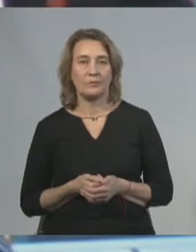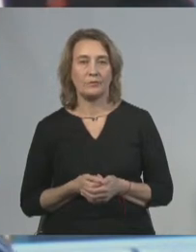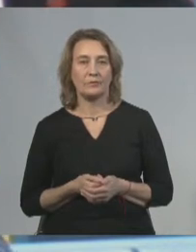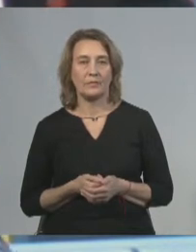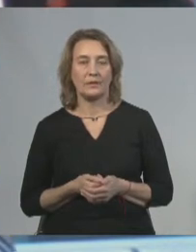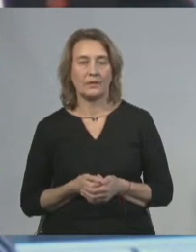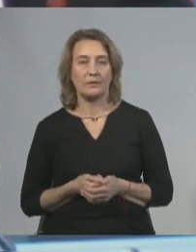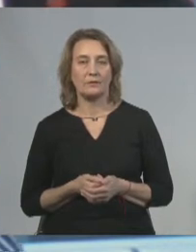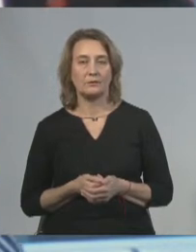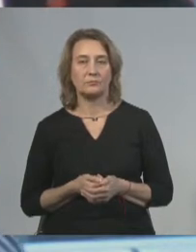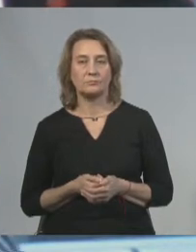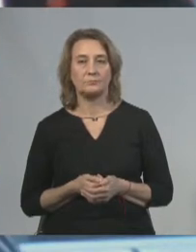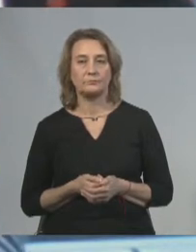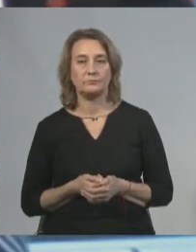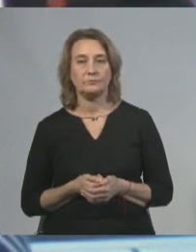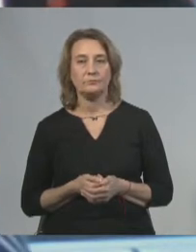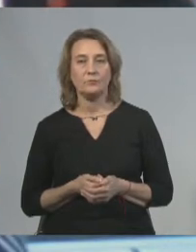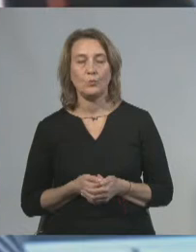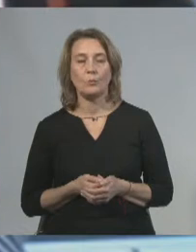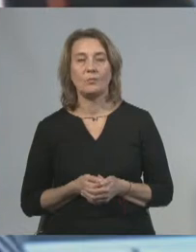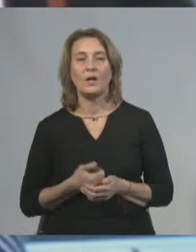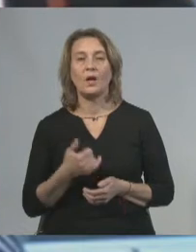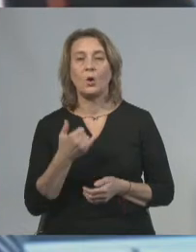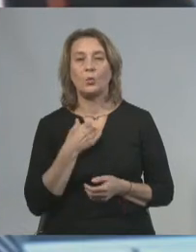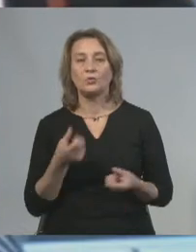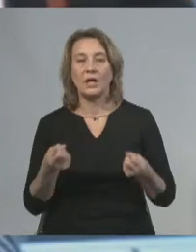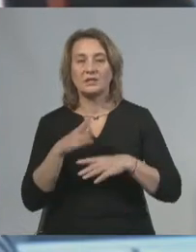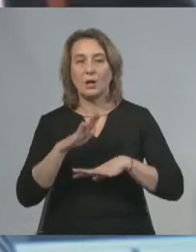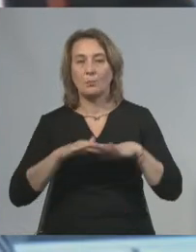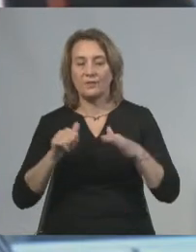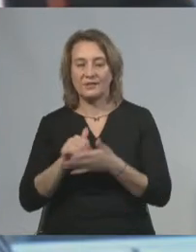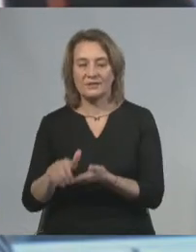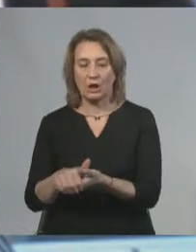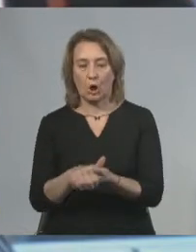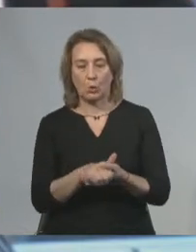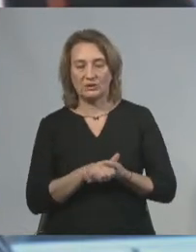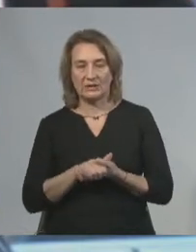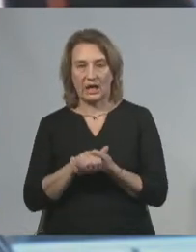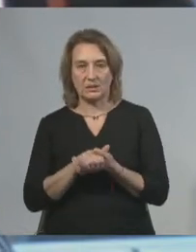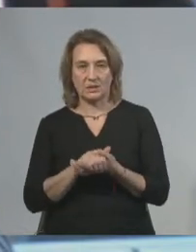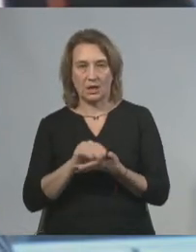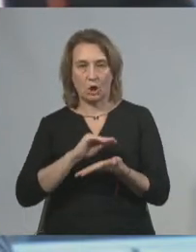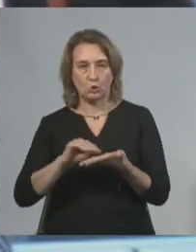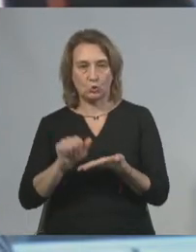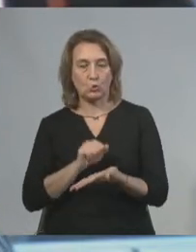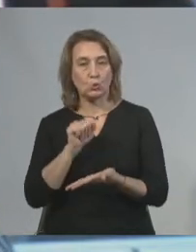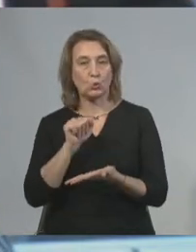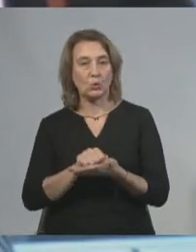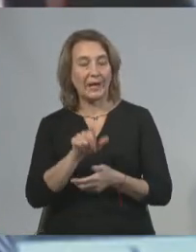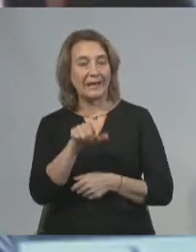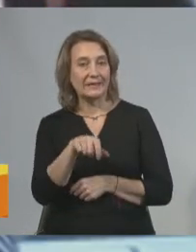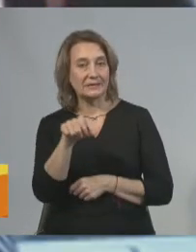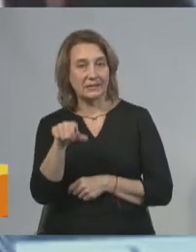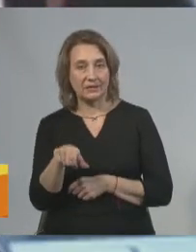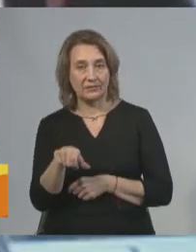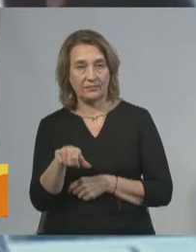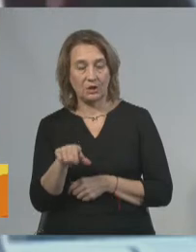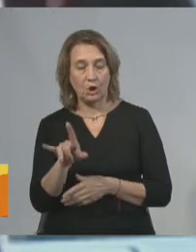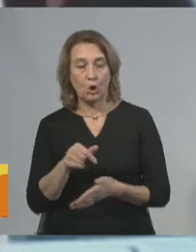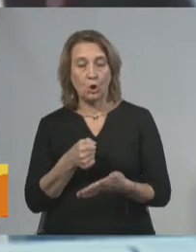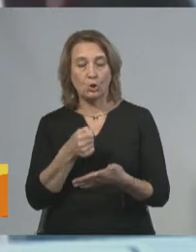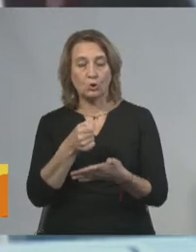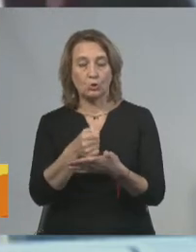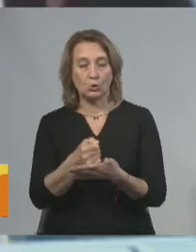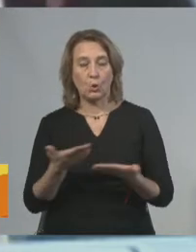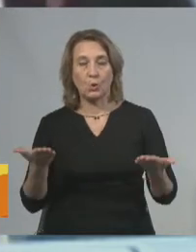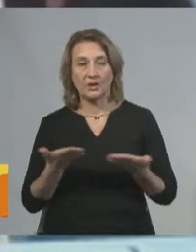so we have a professional uh journalists association that everyone can uh turn to if they feel that